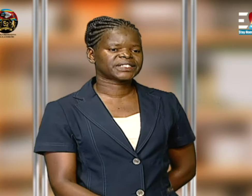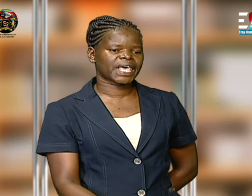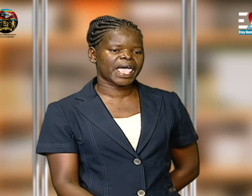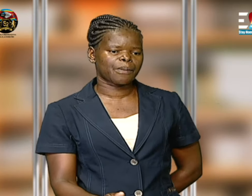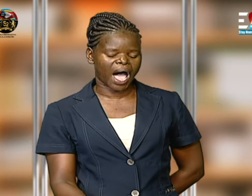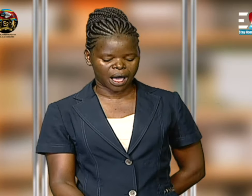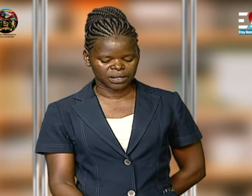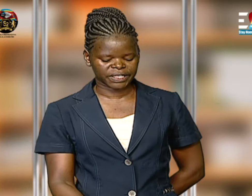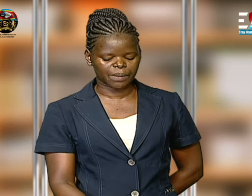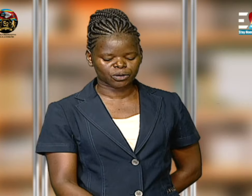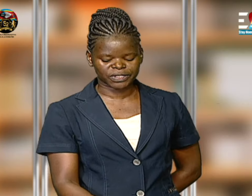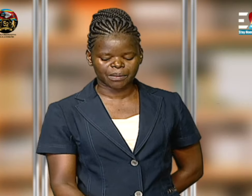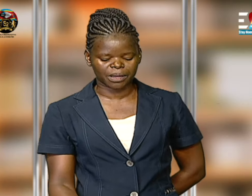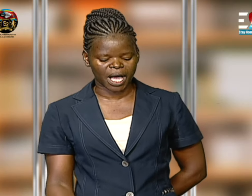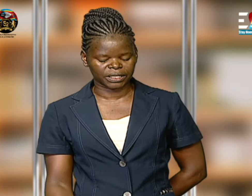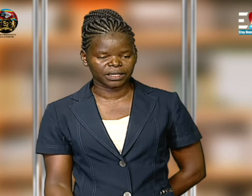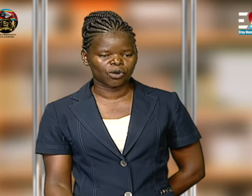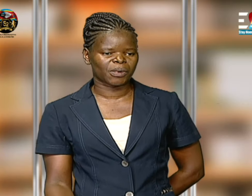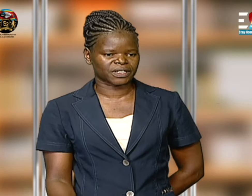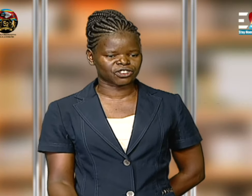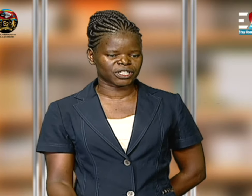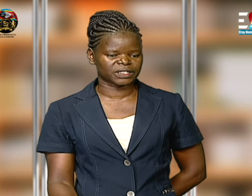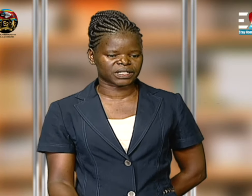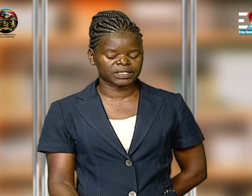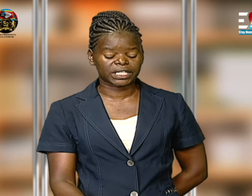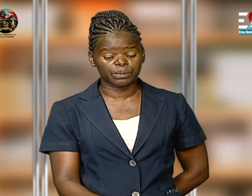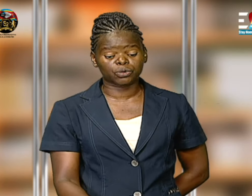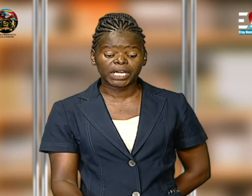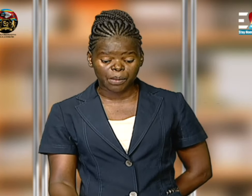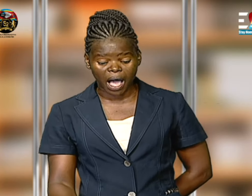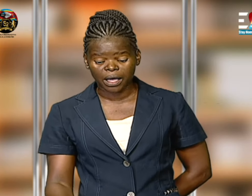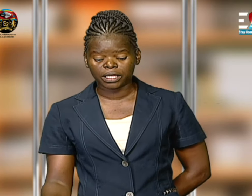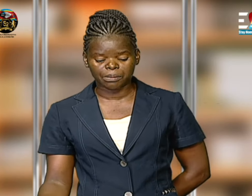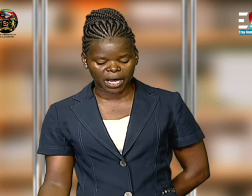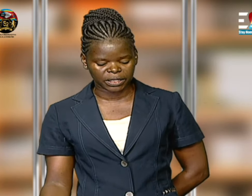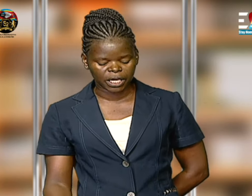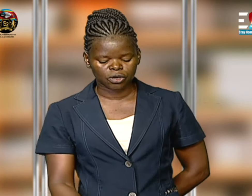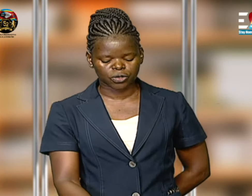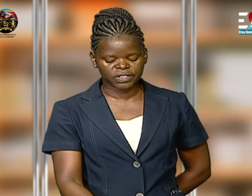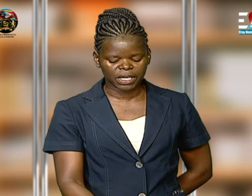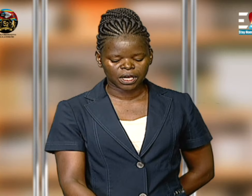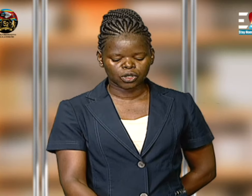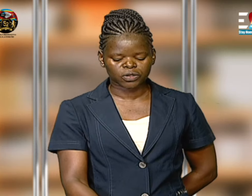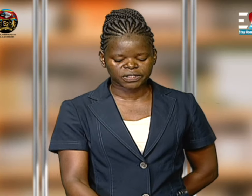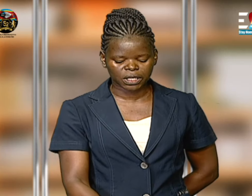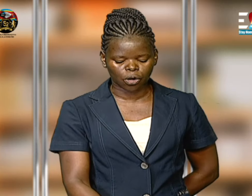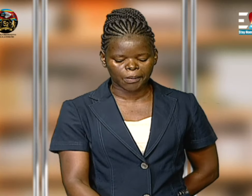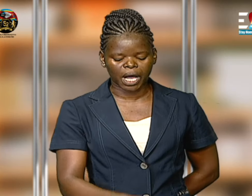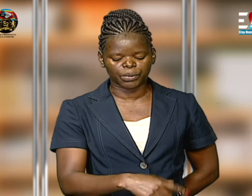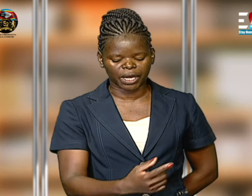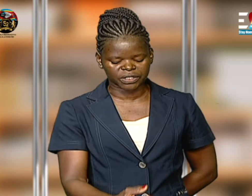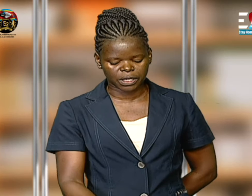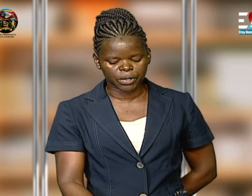bese seba sigebengu seba imali uma singakushintsha nje singathi igebengu uteba imali lokushothi ke lo se